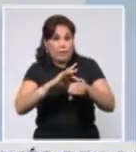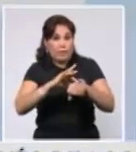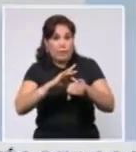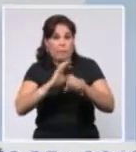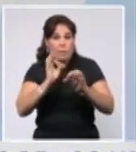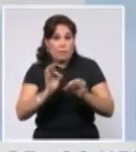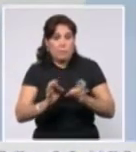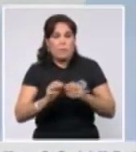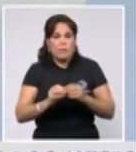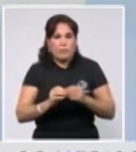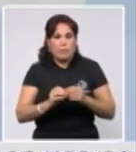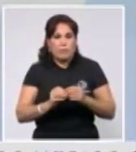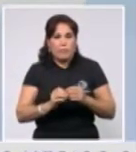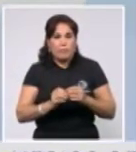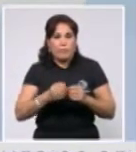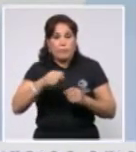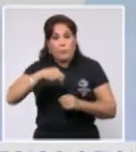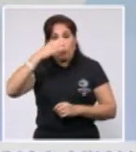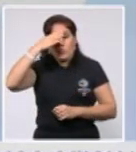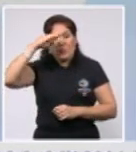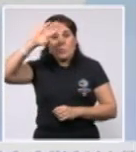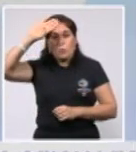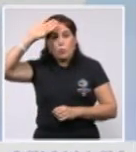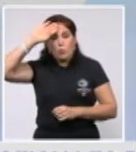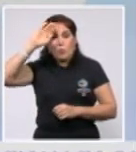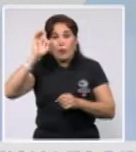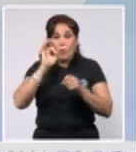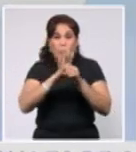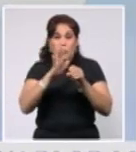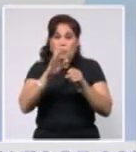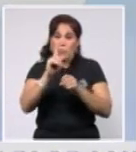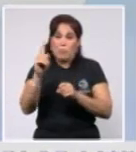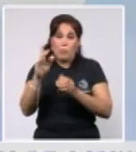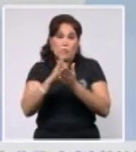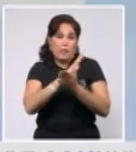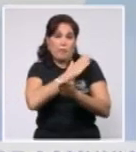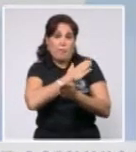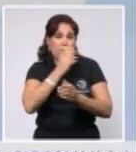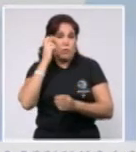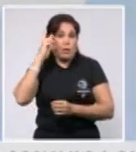5,270 people who have been diagnosed with the virus thus far in Cuba,